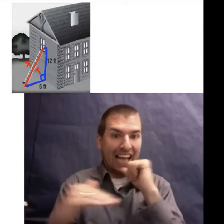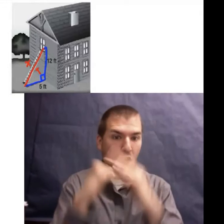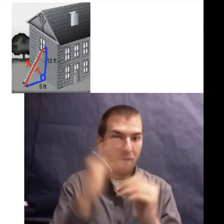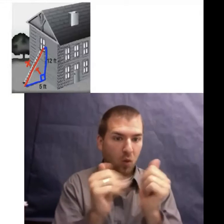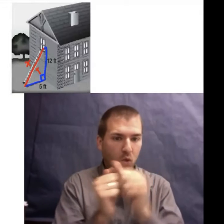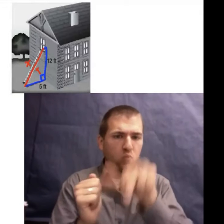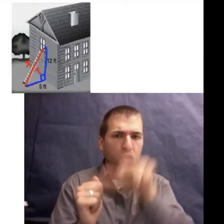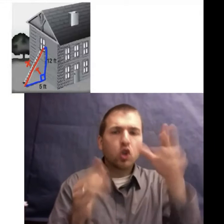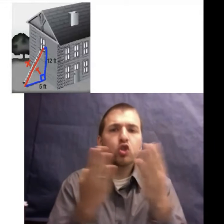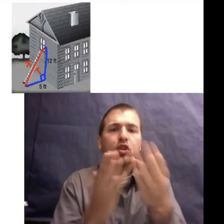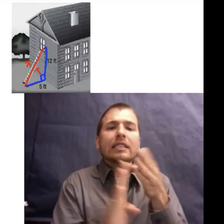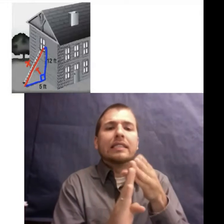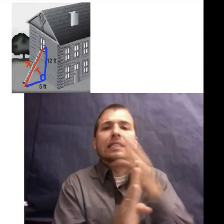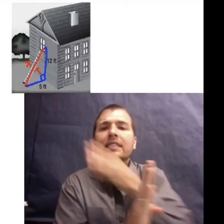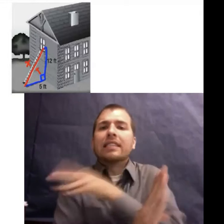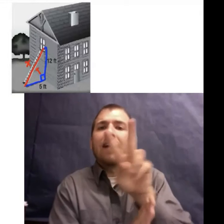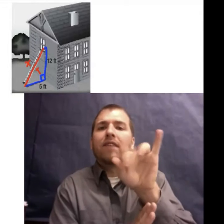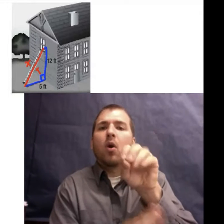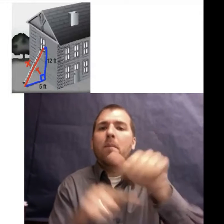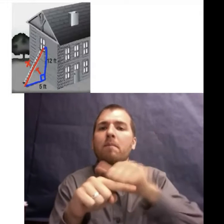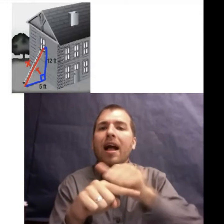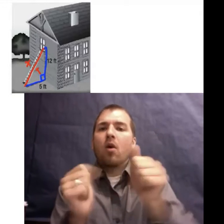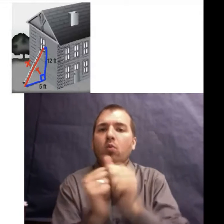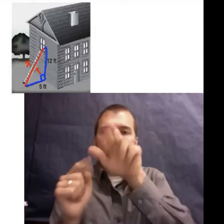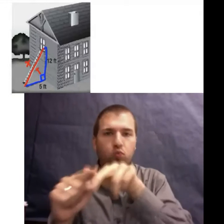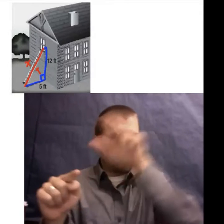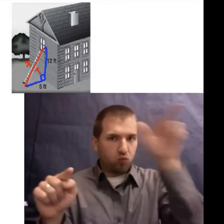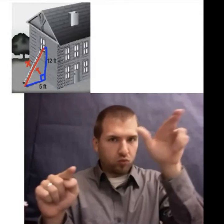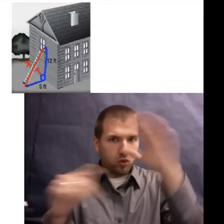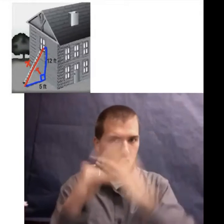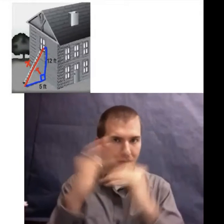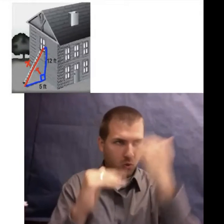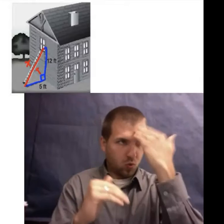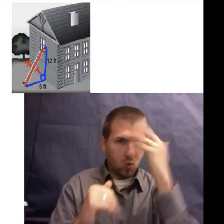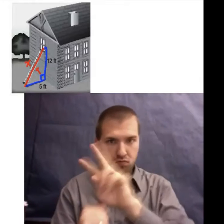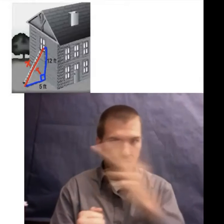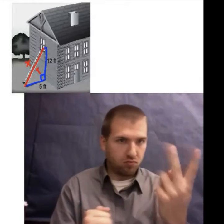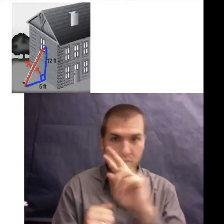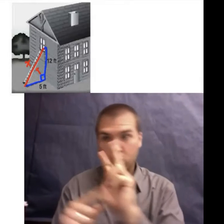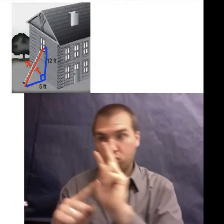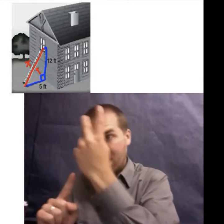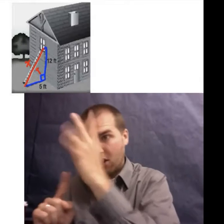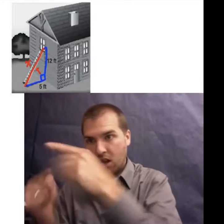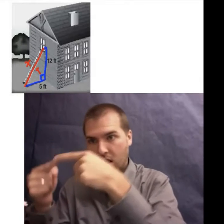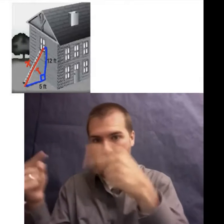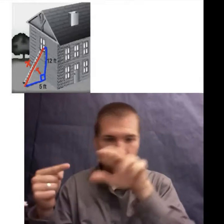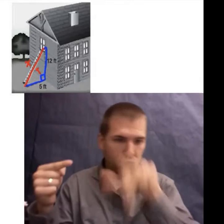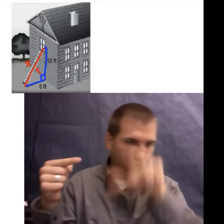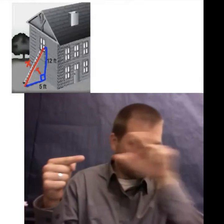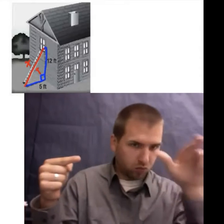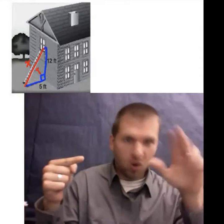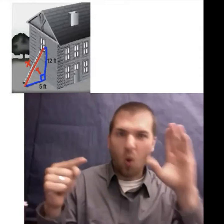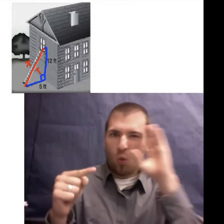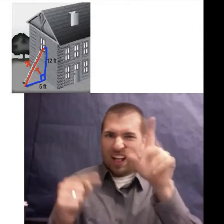have a right triangle, and it's always going to involve you having to do some square rooting, so you need to work on getting comfortable